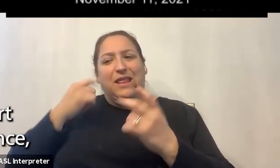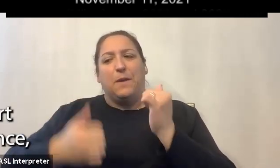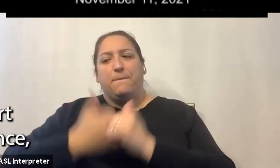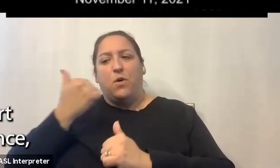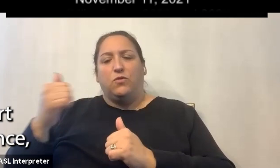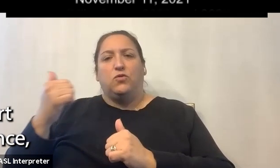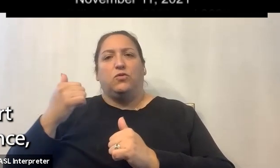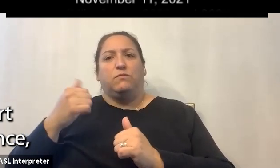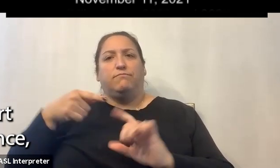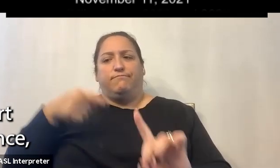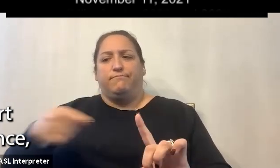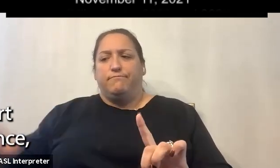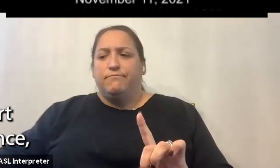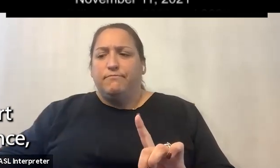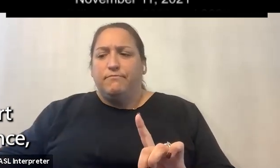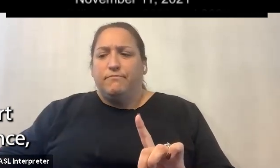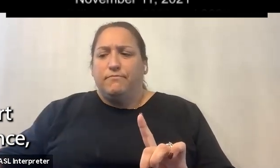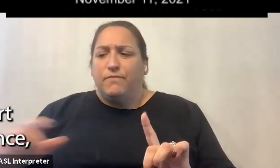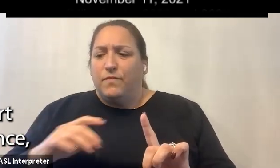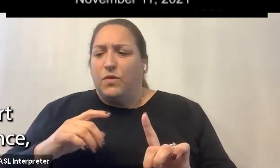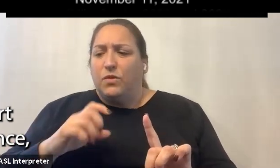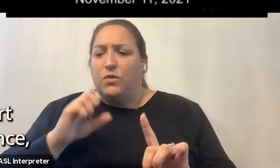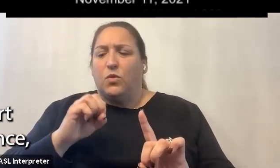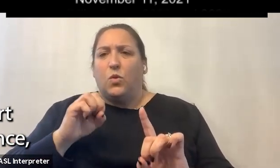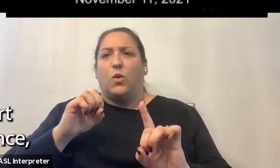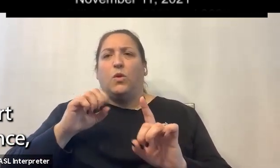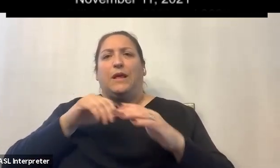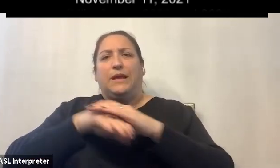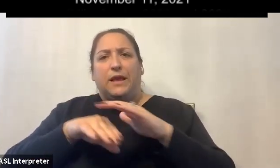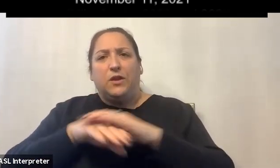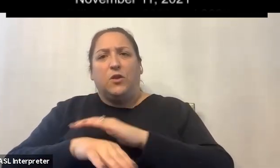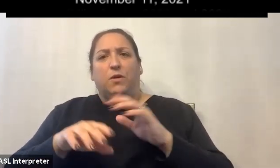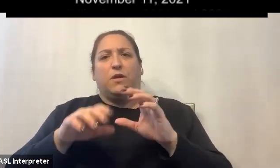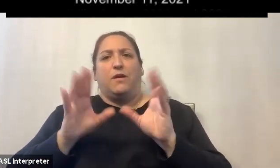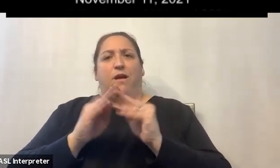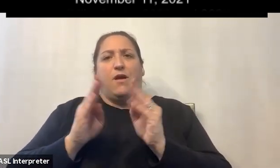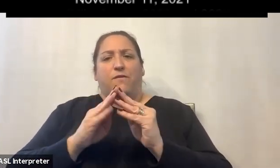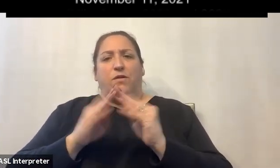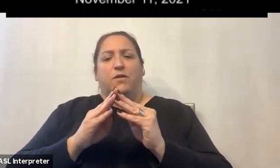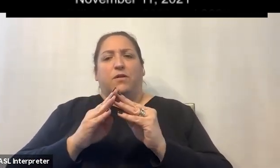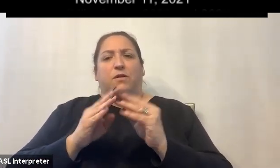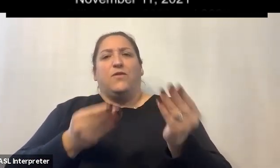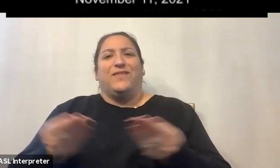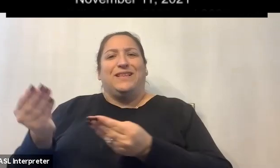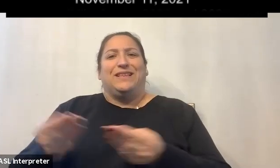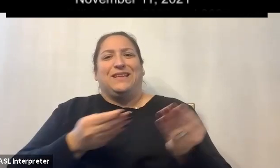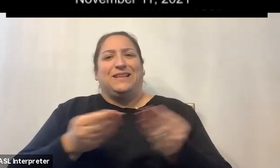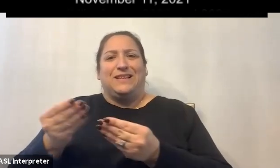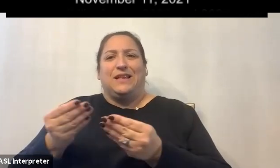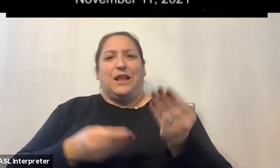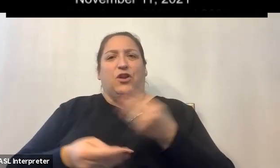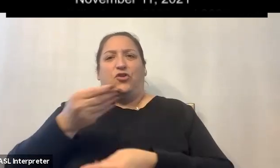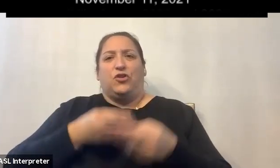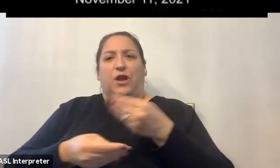speaks to the heart of the Science Accessibility Conference, which is facilitating exchange